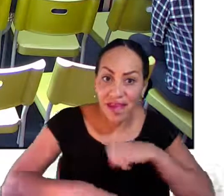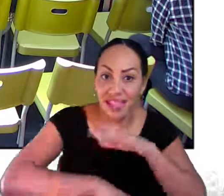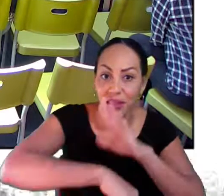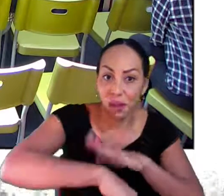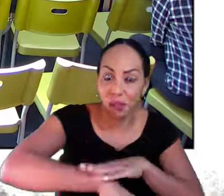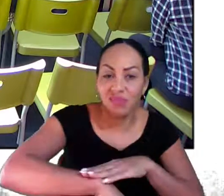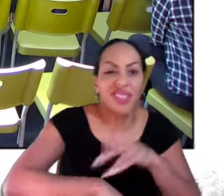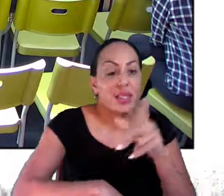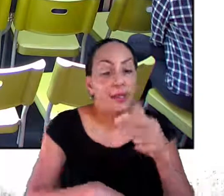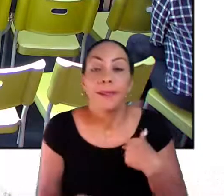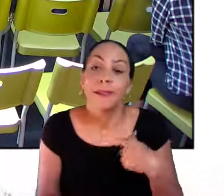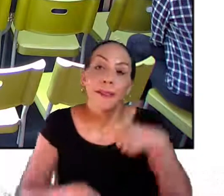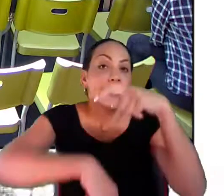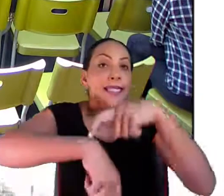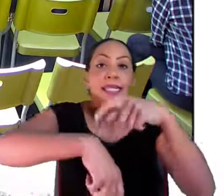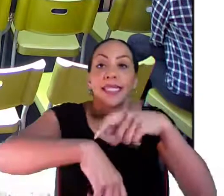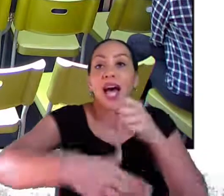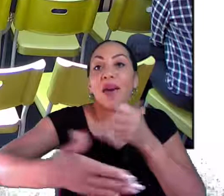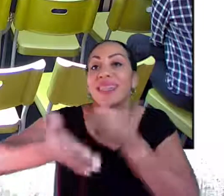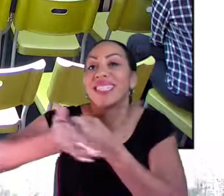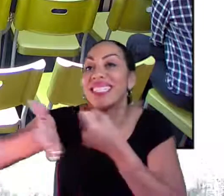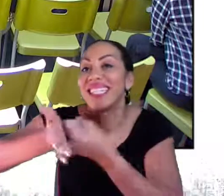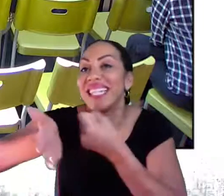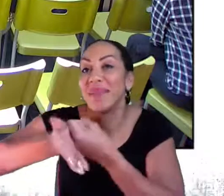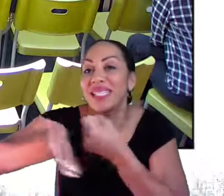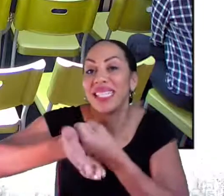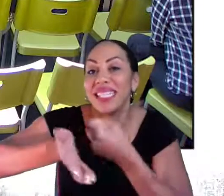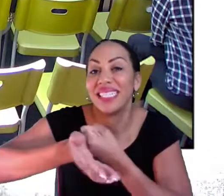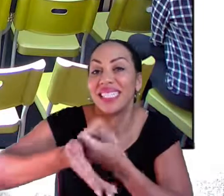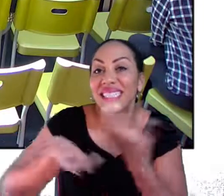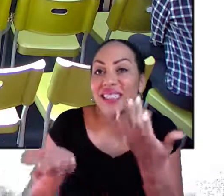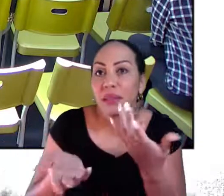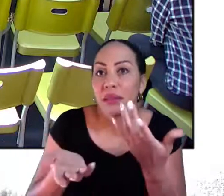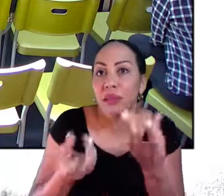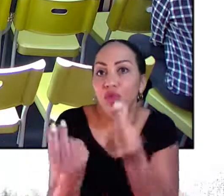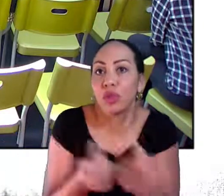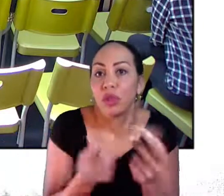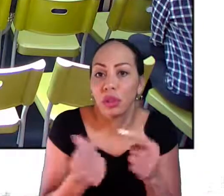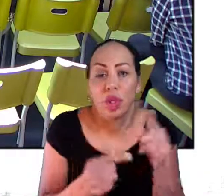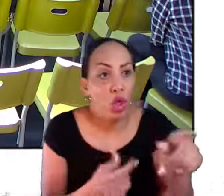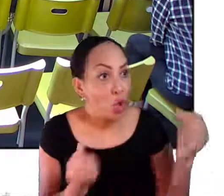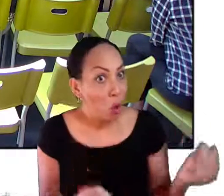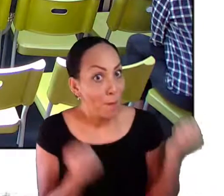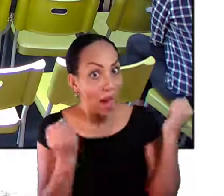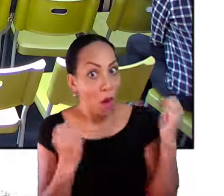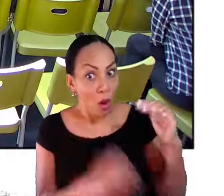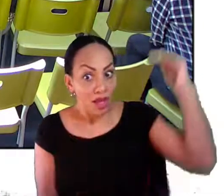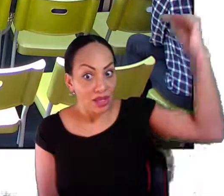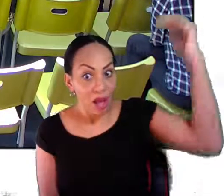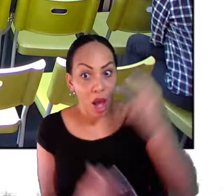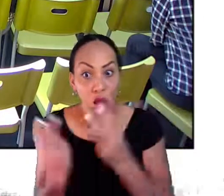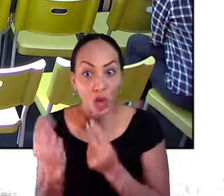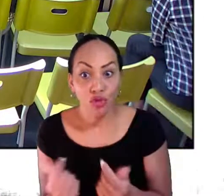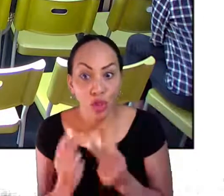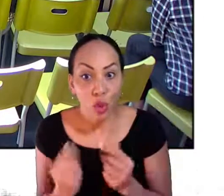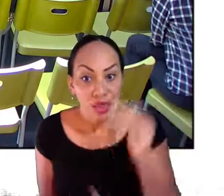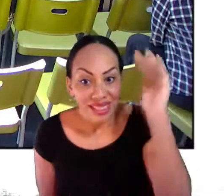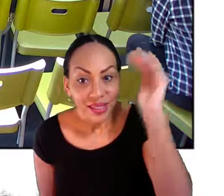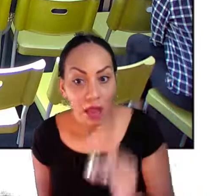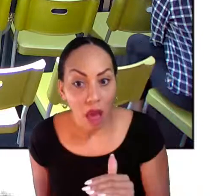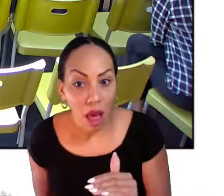funding. We might have so your resource is low and your capacity is low, but your power is high though then. We might have 8 weeks to